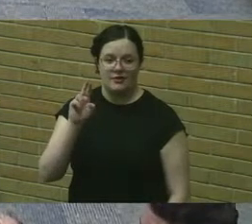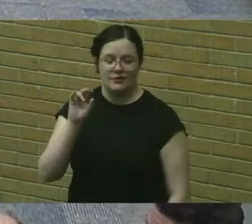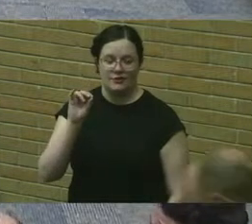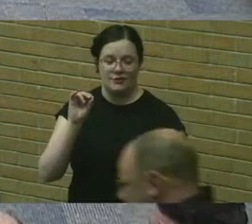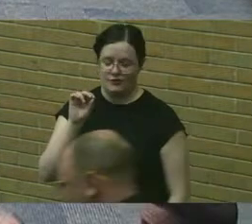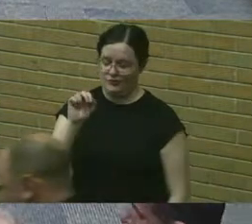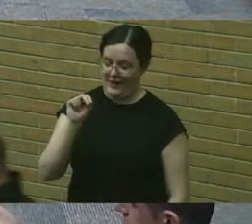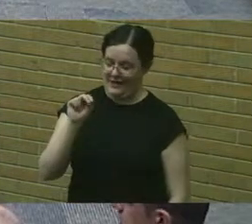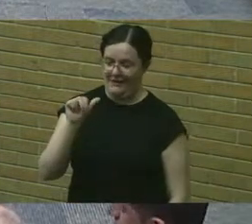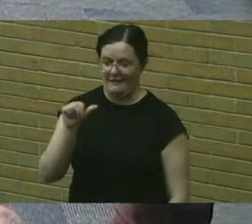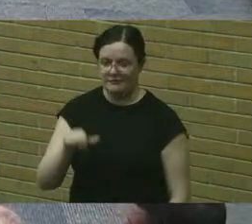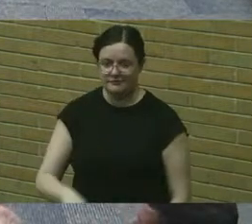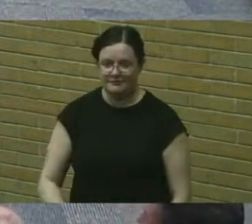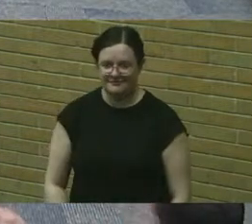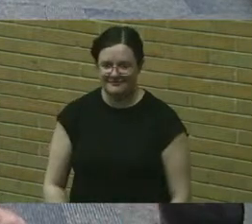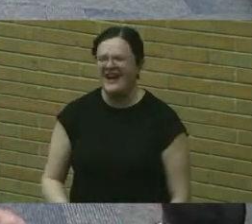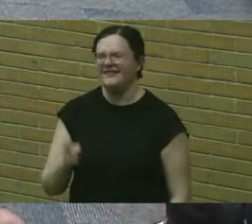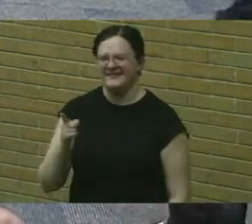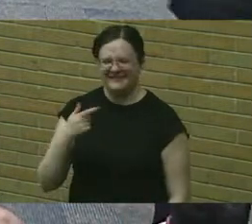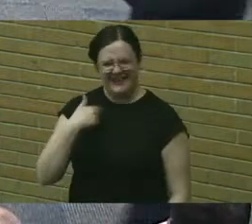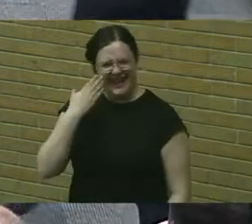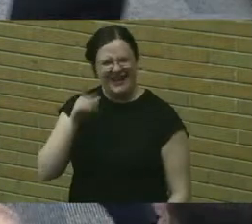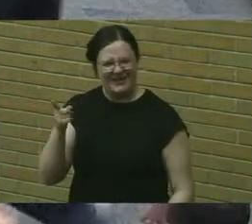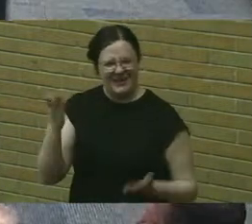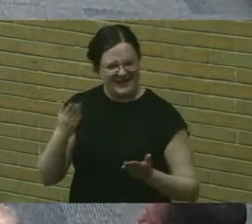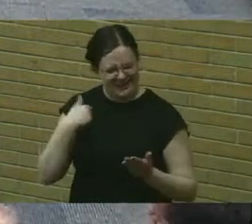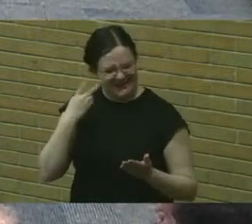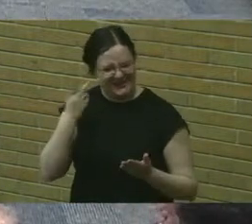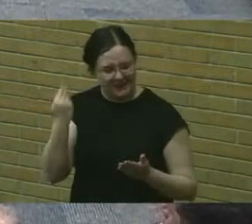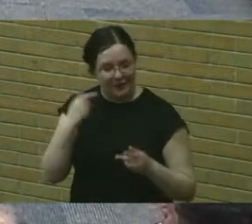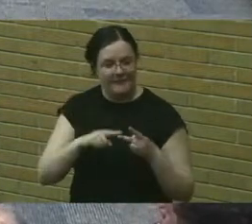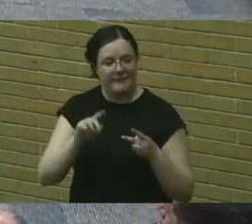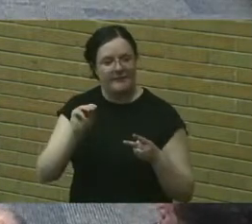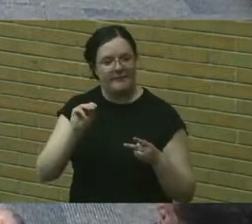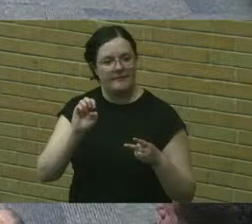Oh, there you are. I saw you earlier. I knew you were here. Meredith Dragon next.